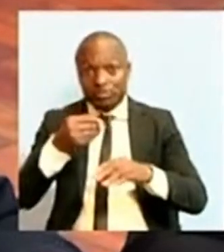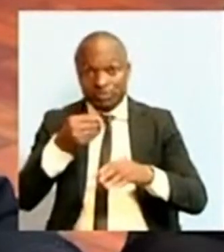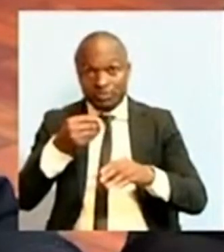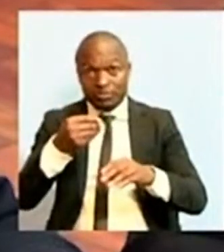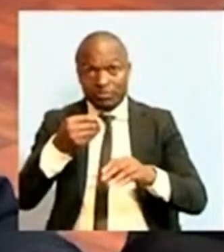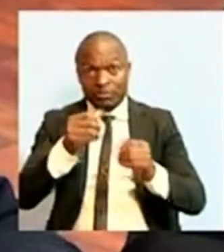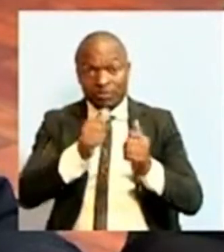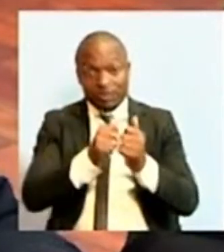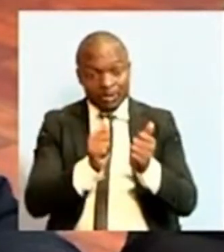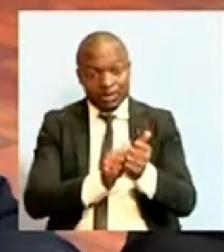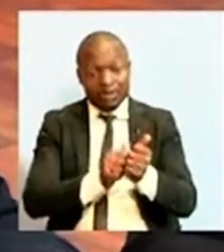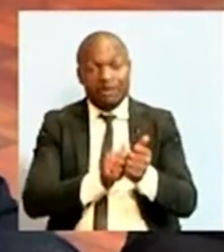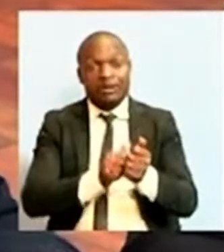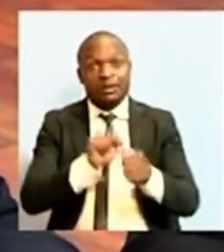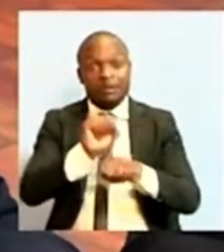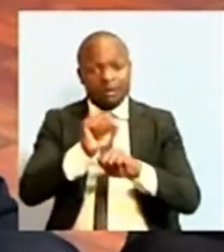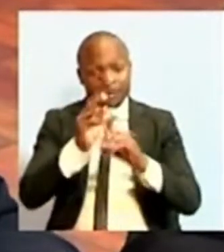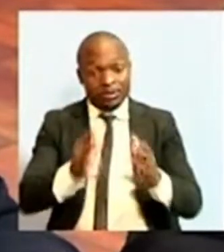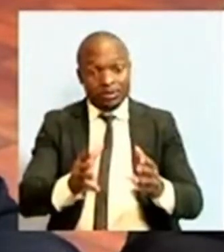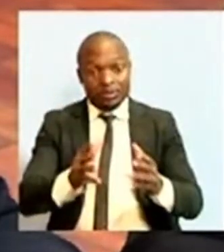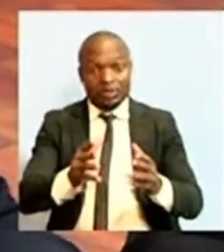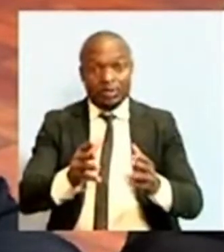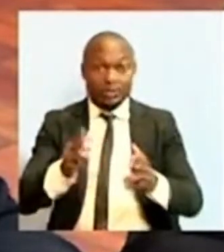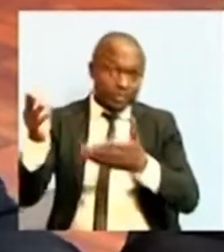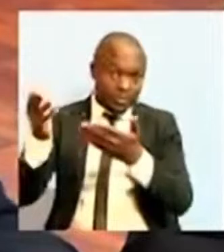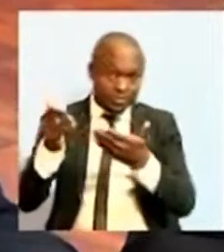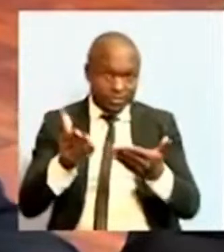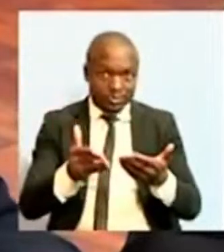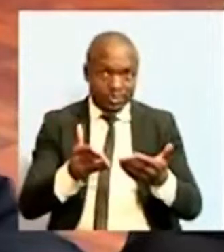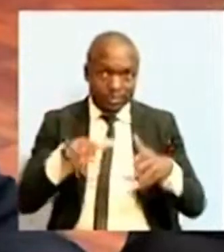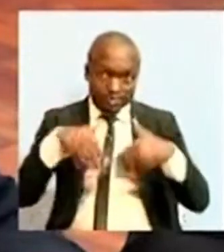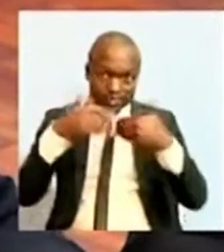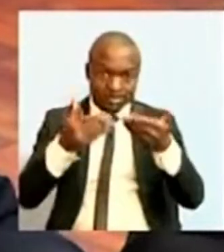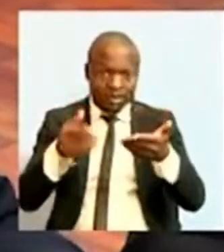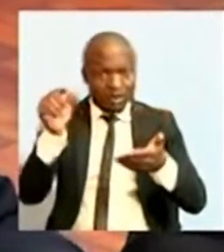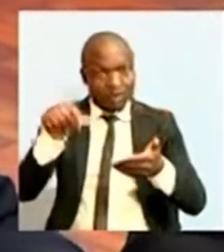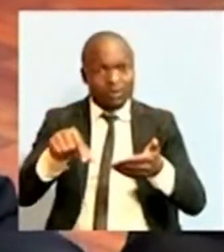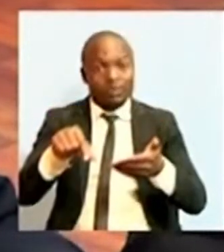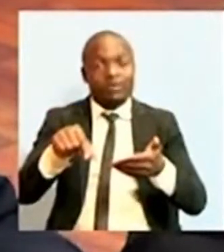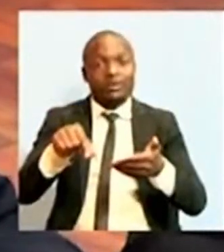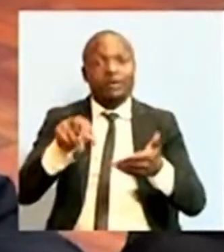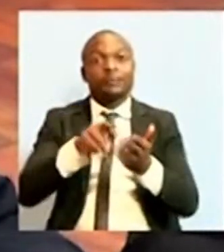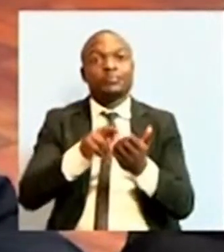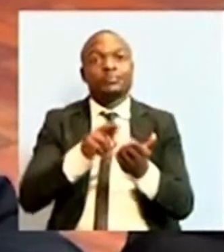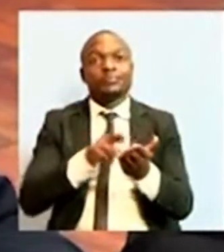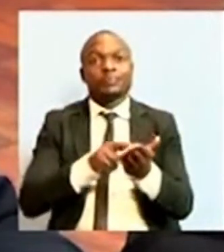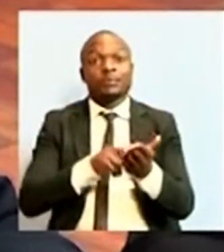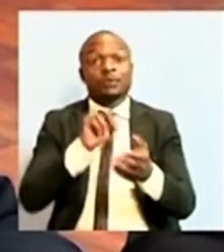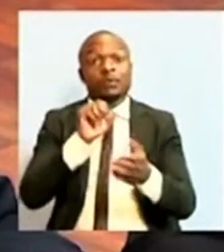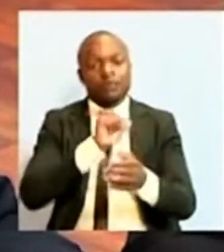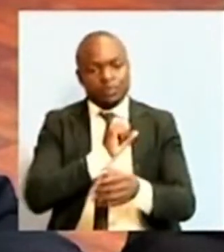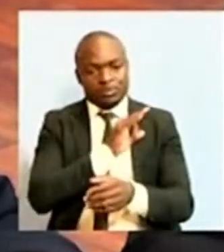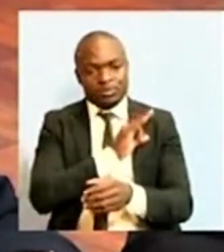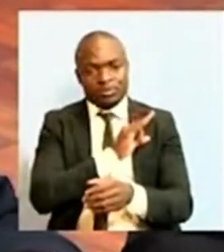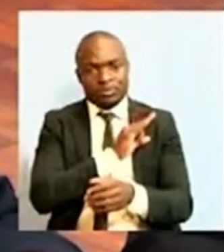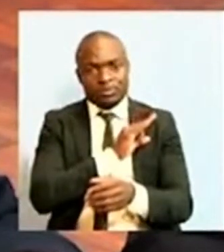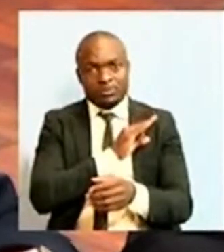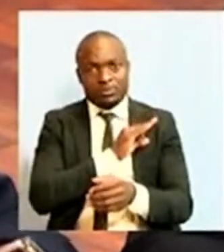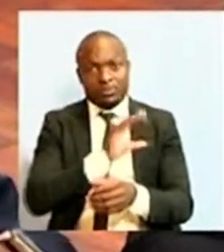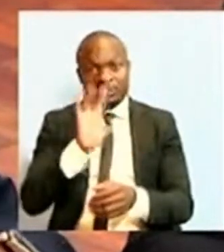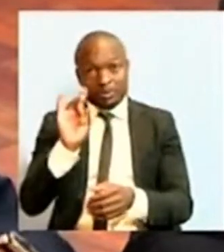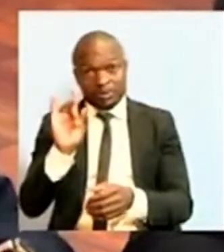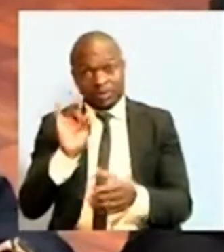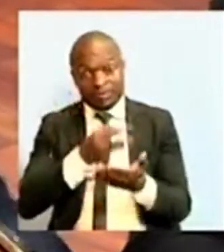and continue submitting quarterly staff returns. Appendix 16, failure to confirm staff.